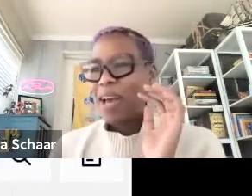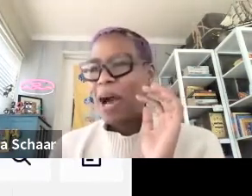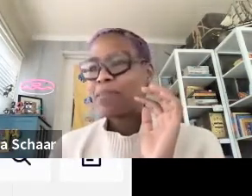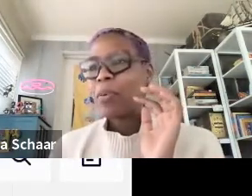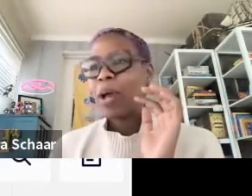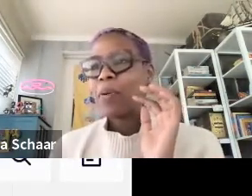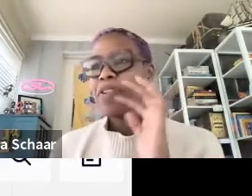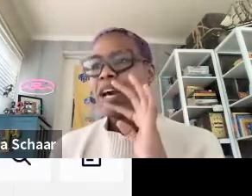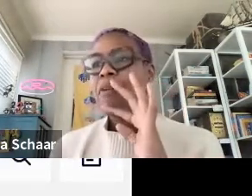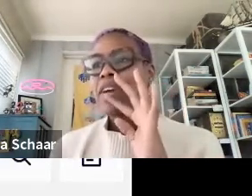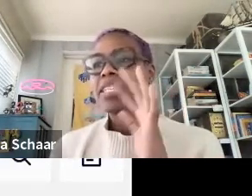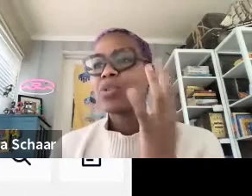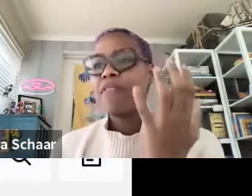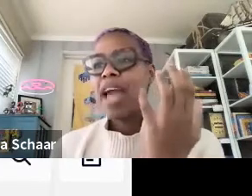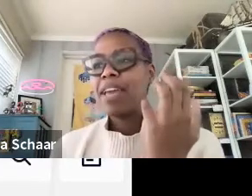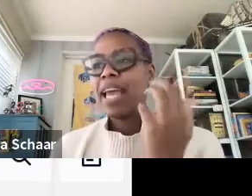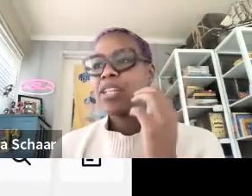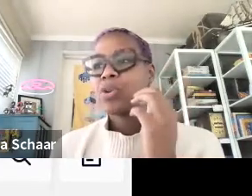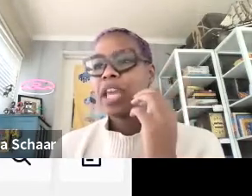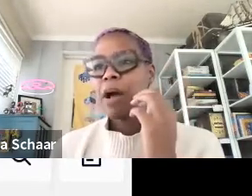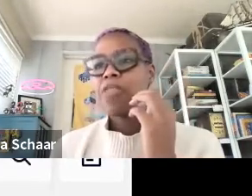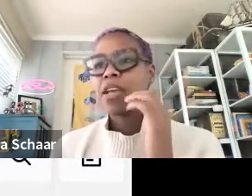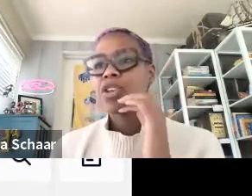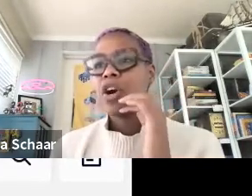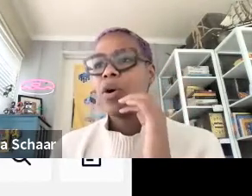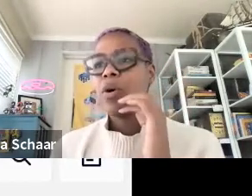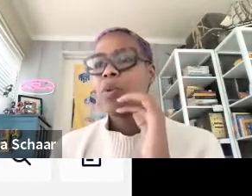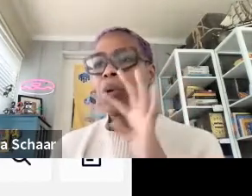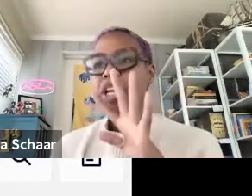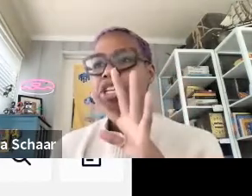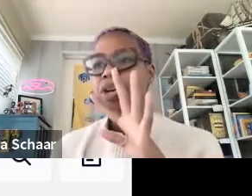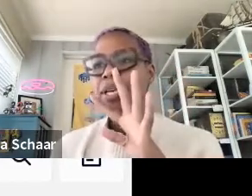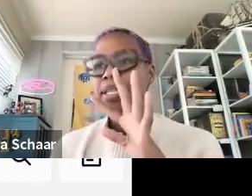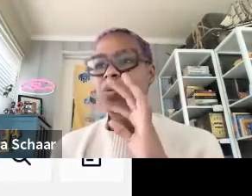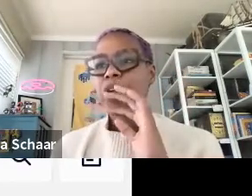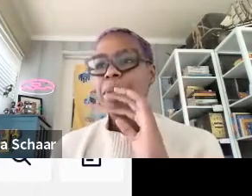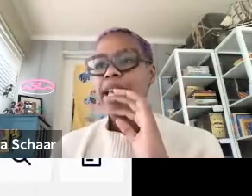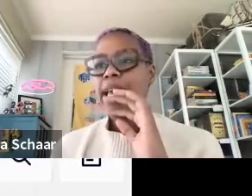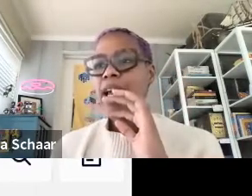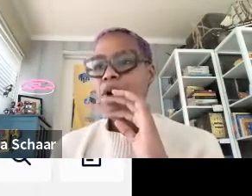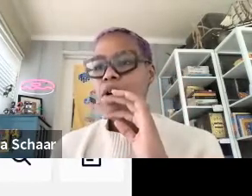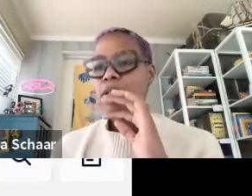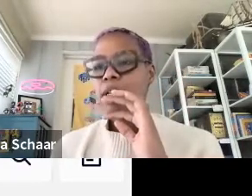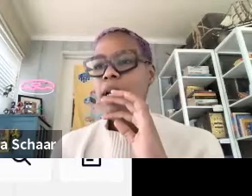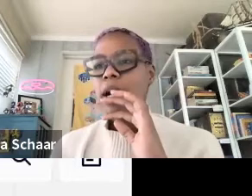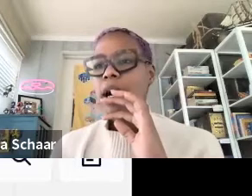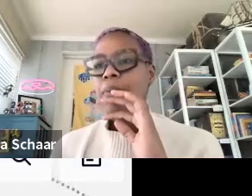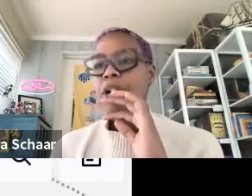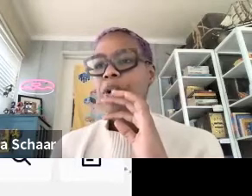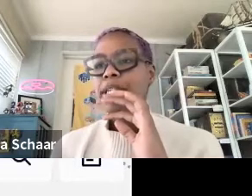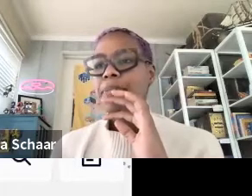Prezi. So like we've done it to sort of navigate and to think about things. So what we're going to do is this: we're going to be taking a world.